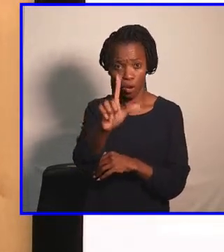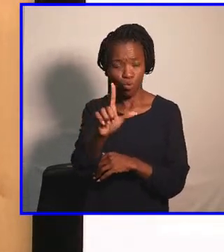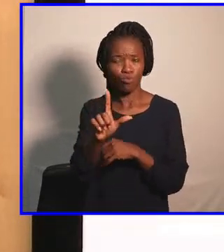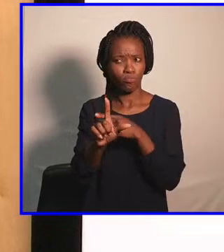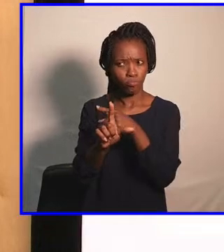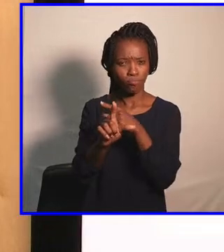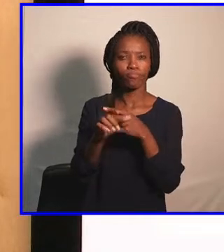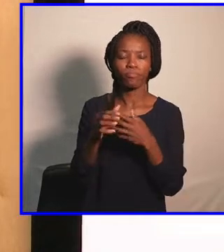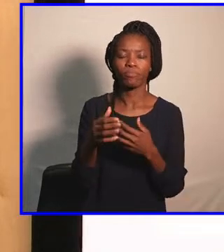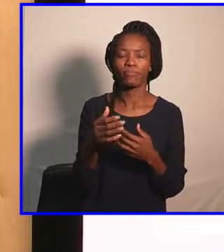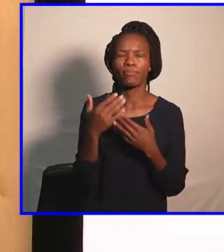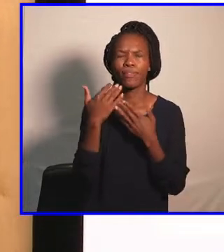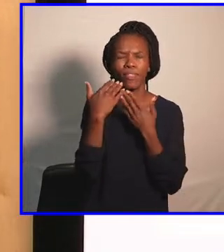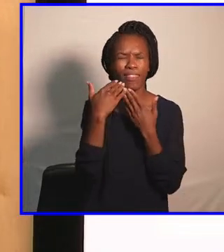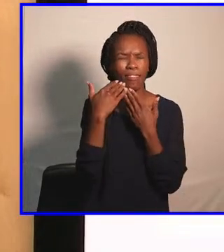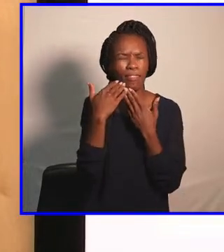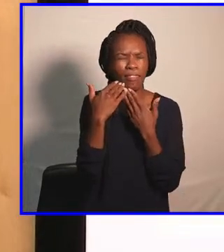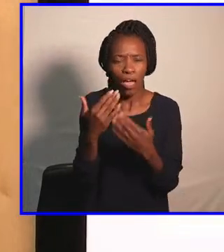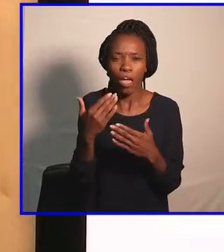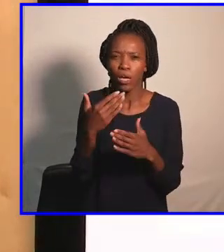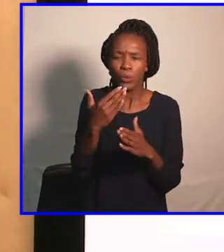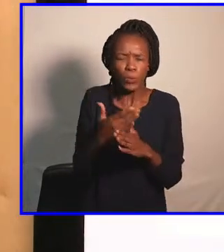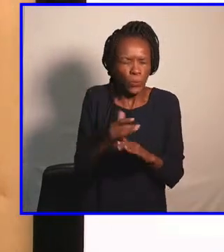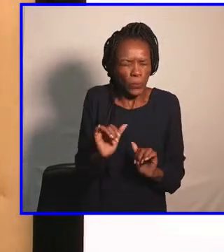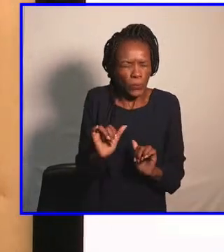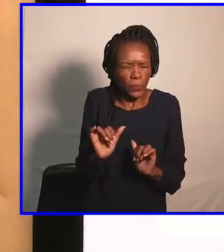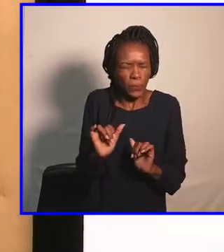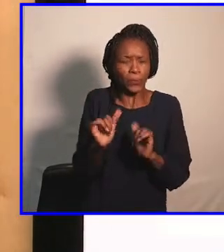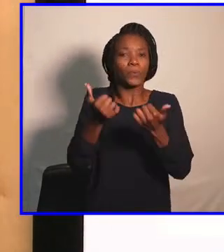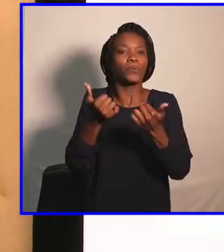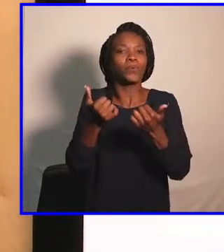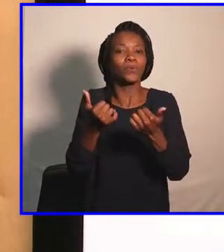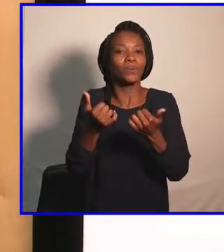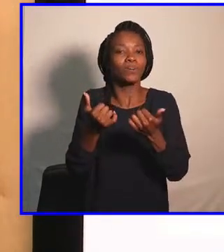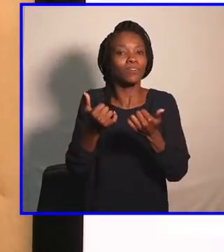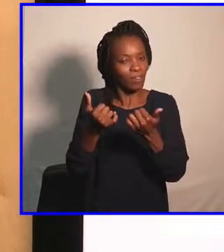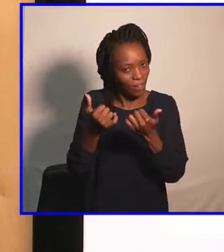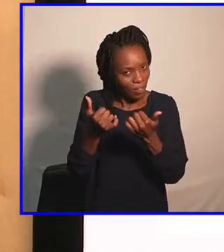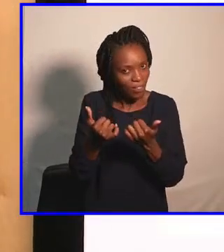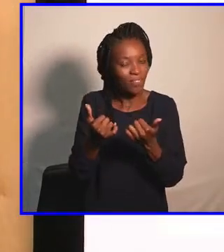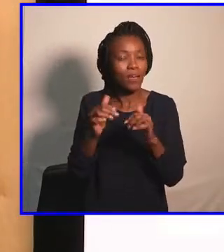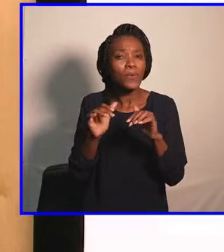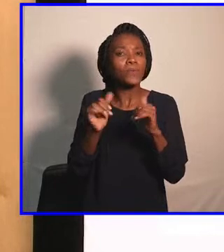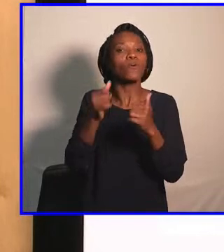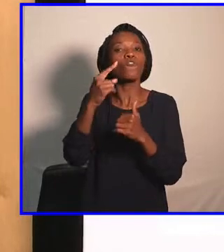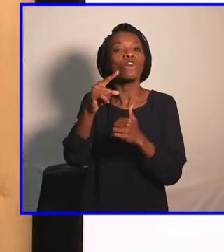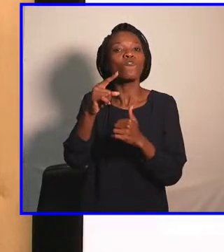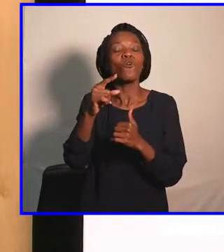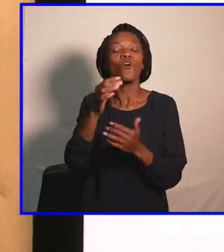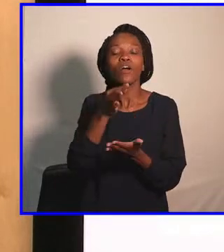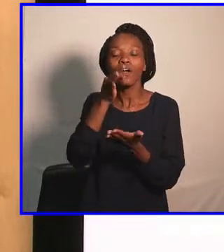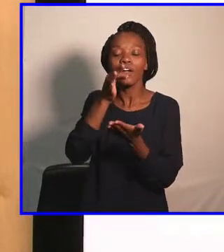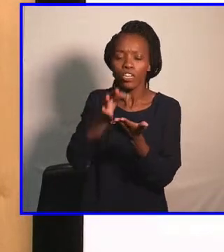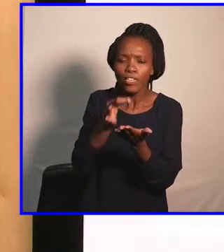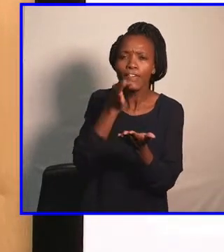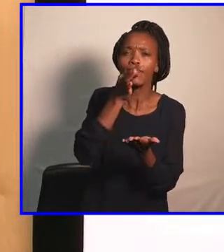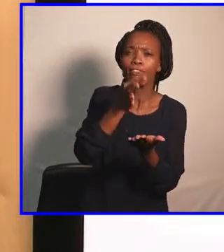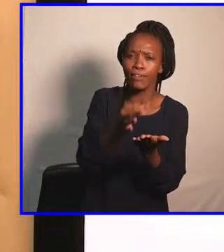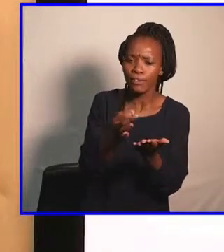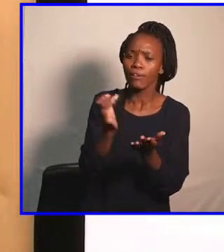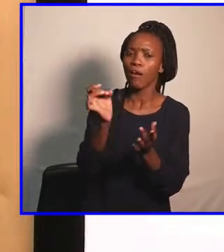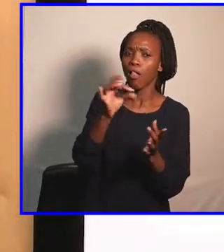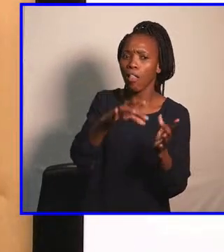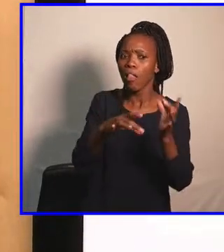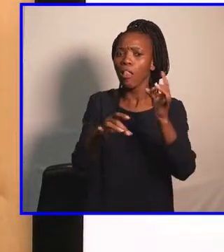for doing an excellent job in providing the recommendations that have assisted